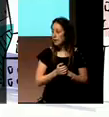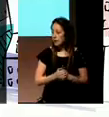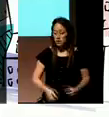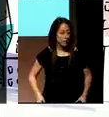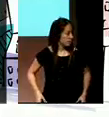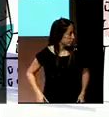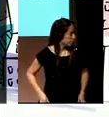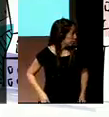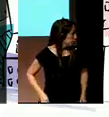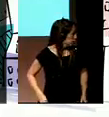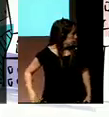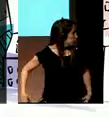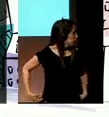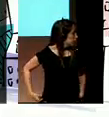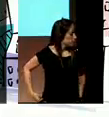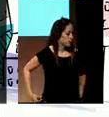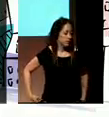Bueno, pues los 4 minutos que le hemos dado.